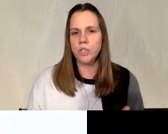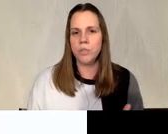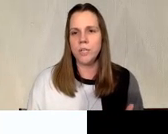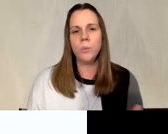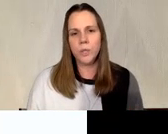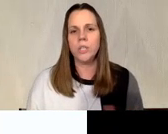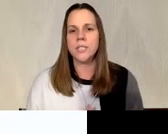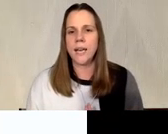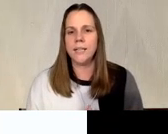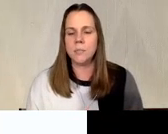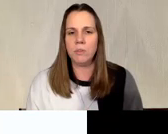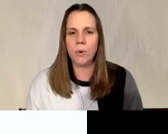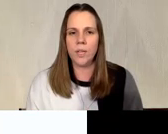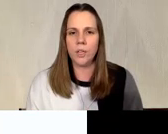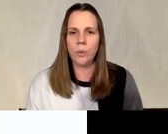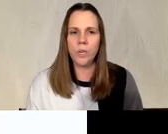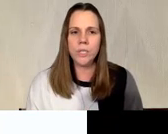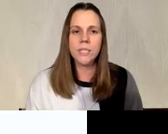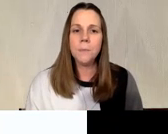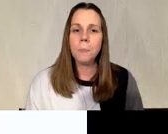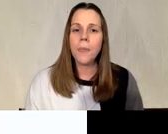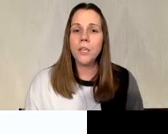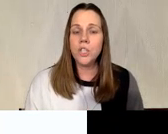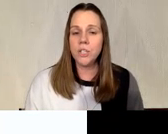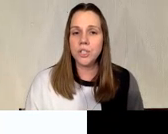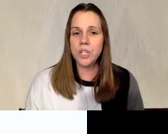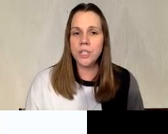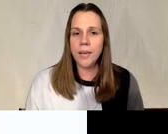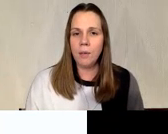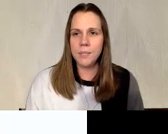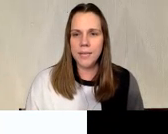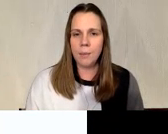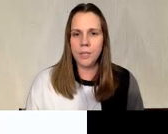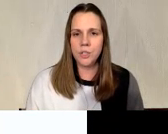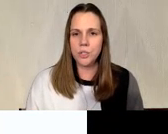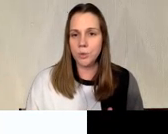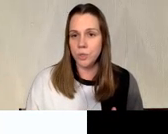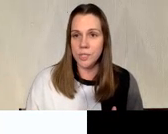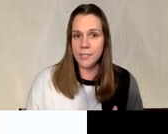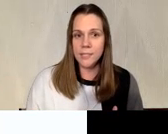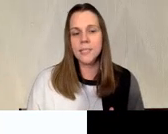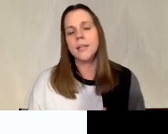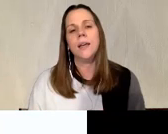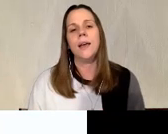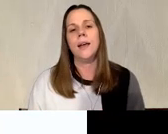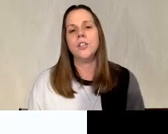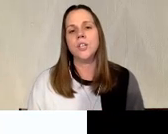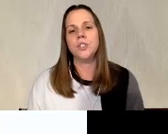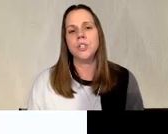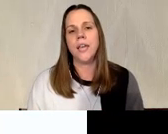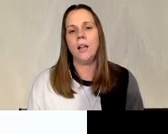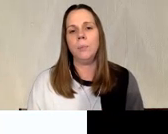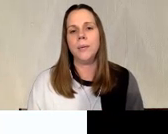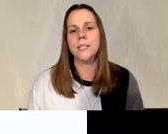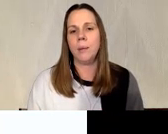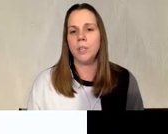general, children will learn signs before they learn words. Gestures help establish social skills.